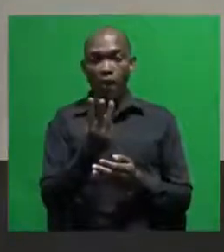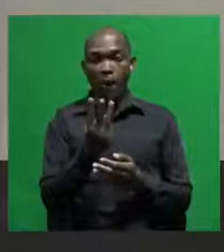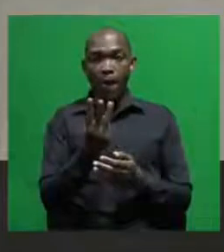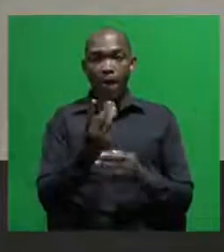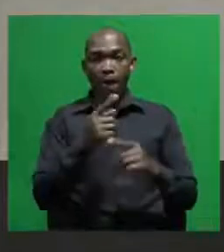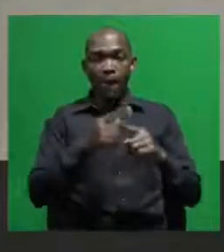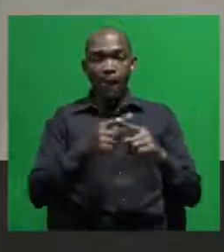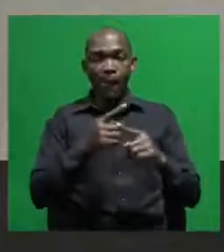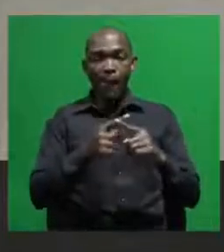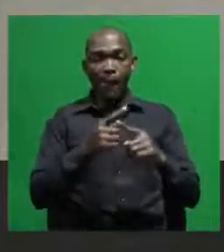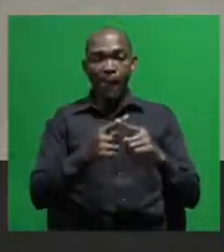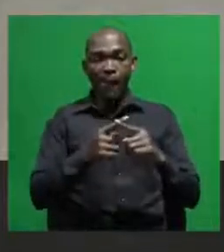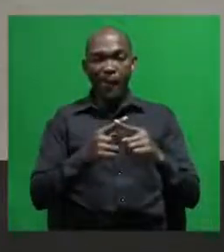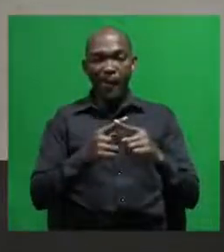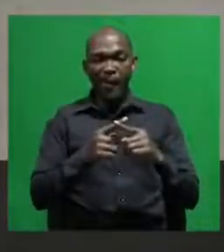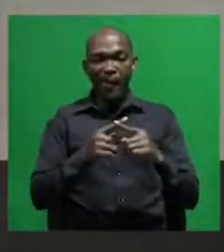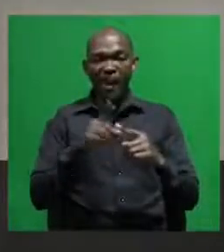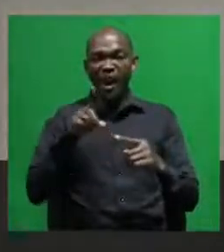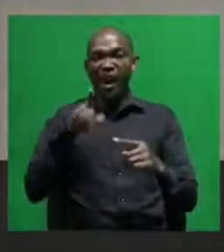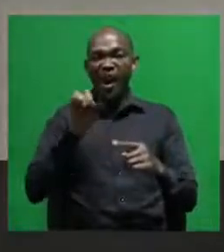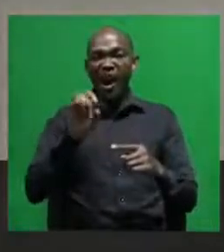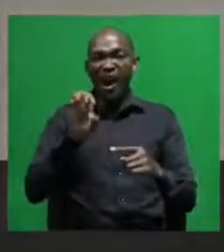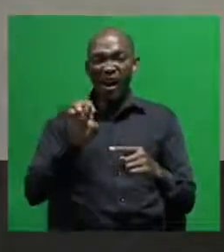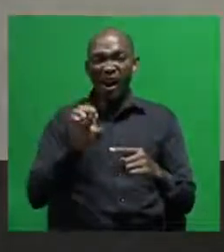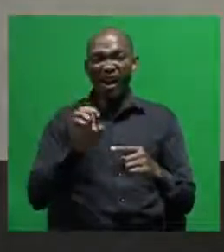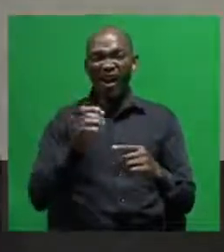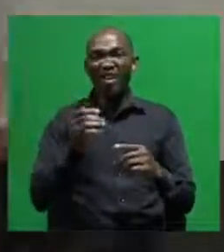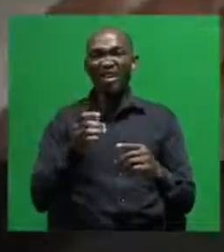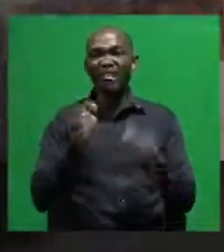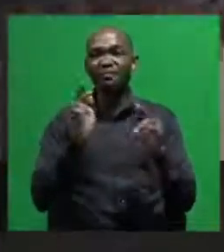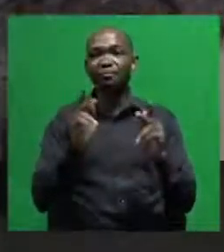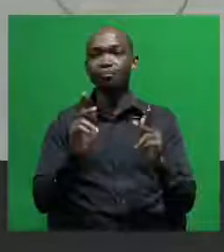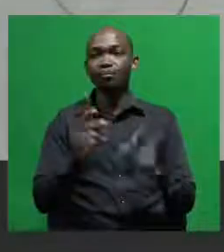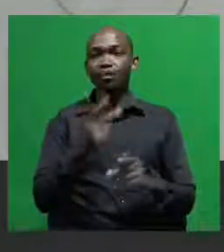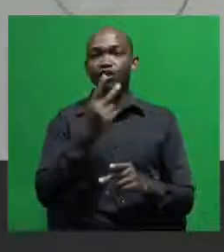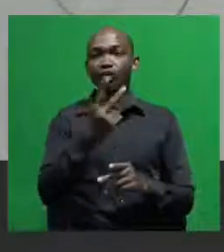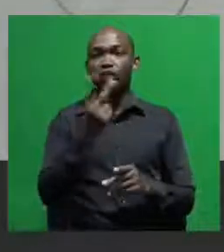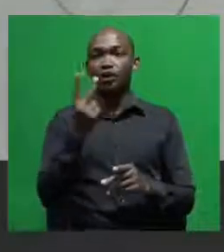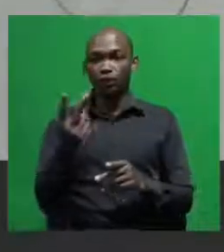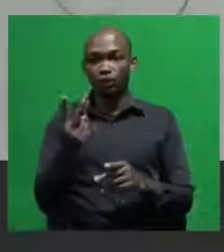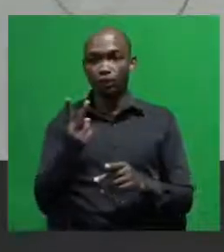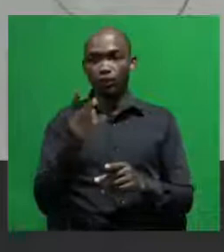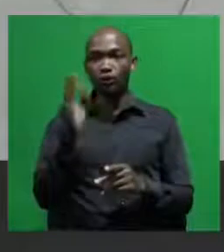4/3 times pi, what is the value of pi? The value of pi is